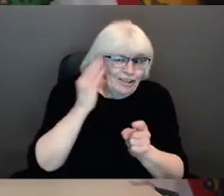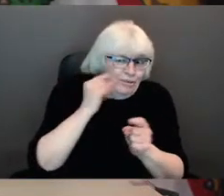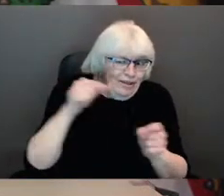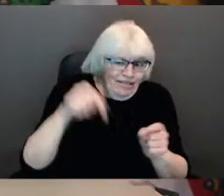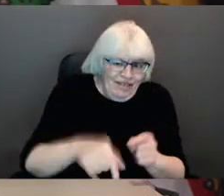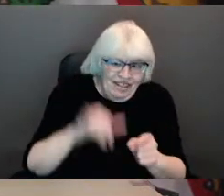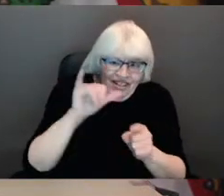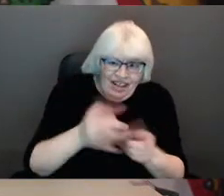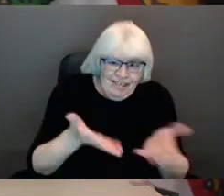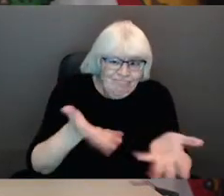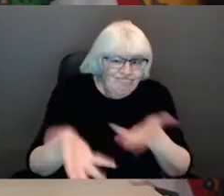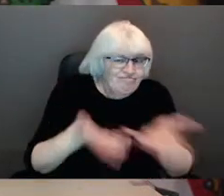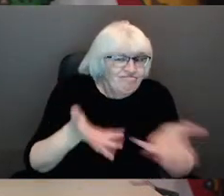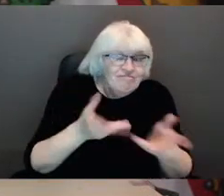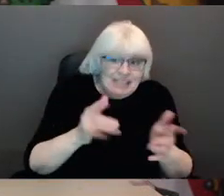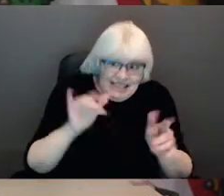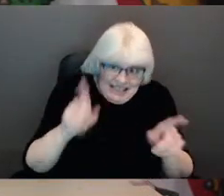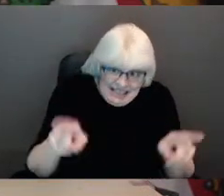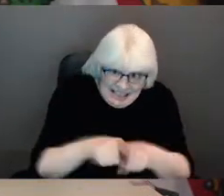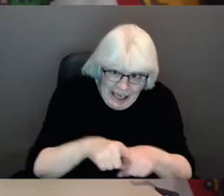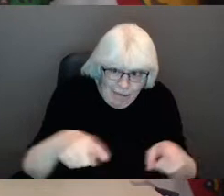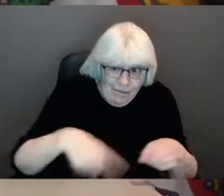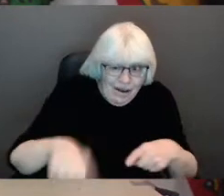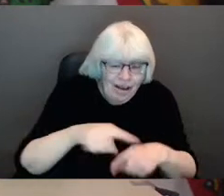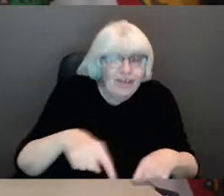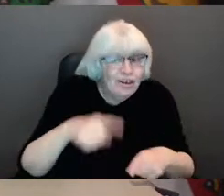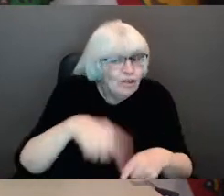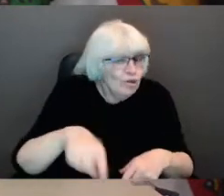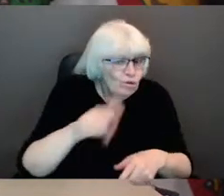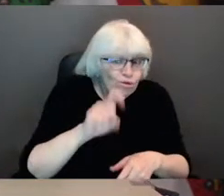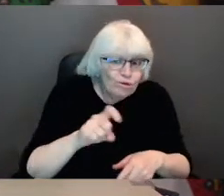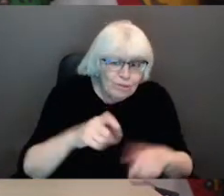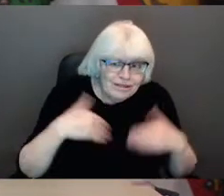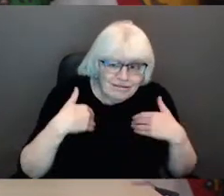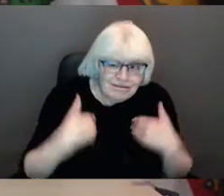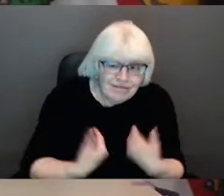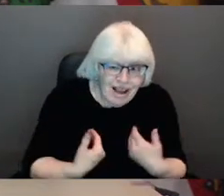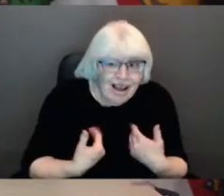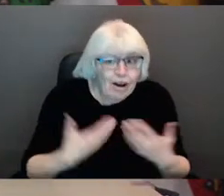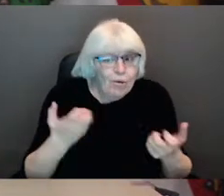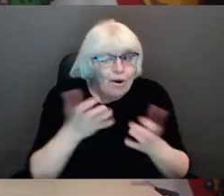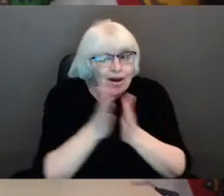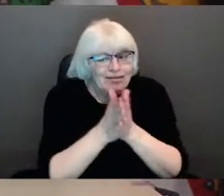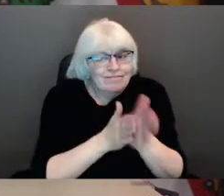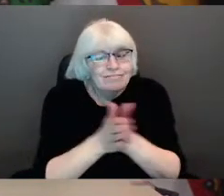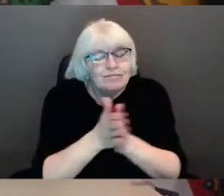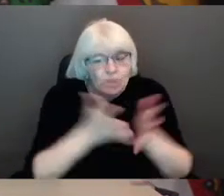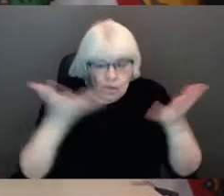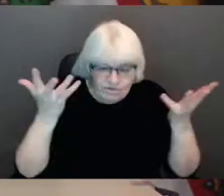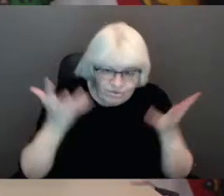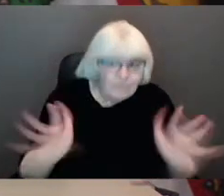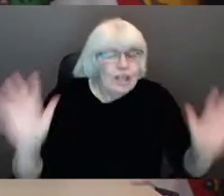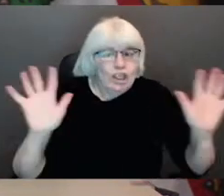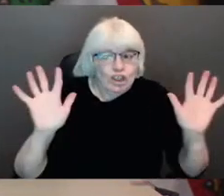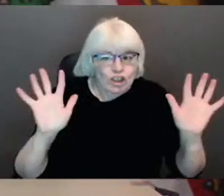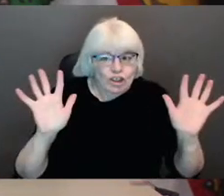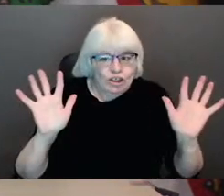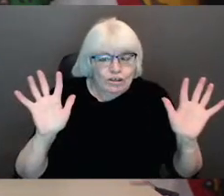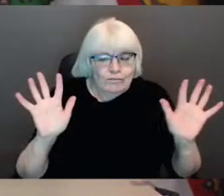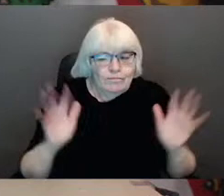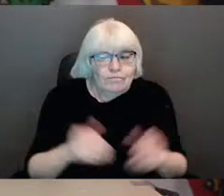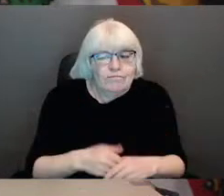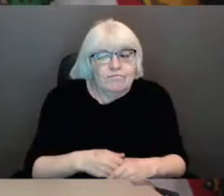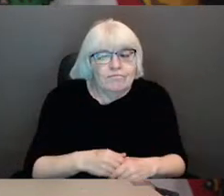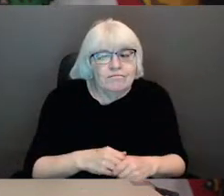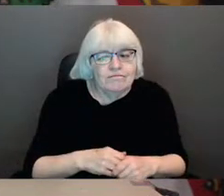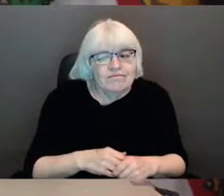should be tired, and I know you're eager to be through this, and you should be eager to be through this, and I respect that. I'm aware